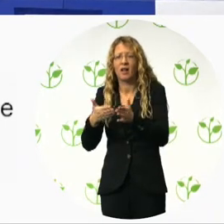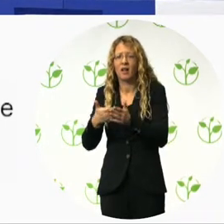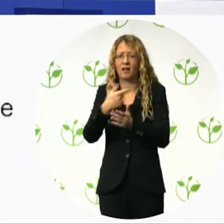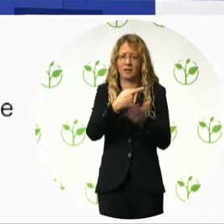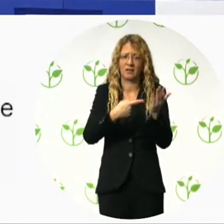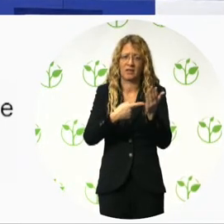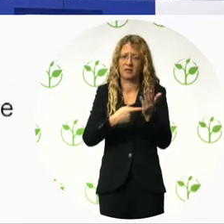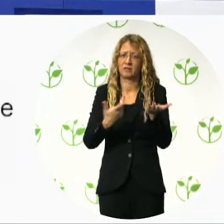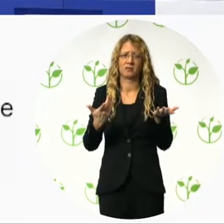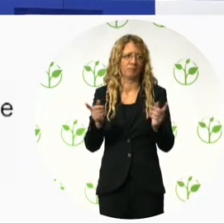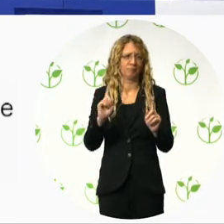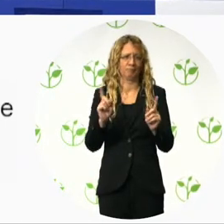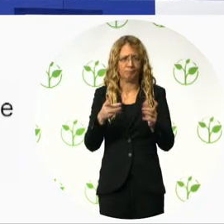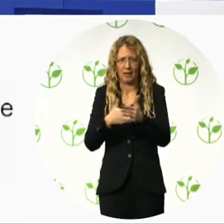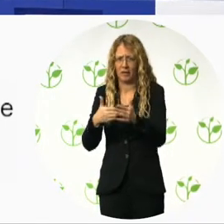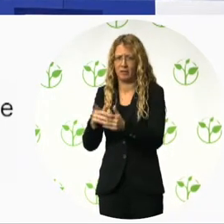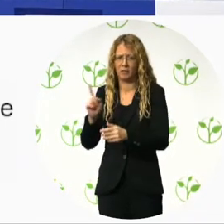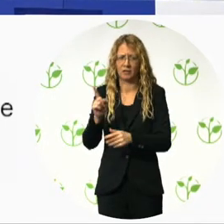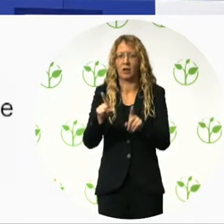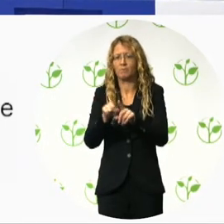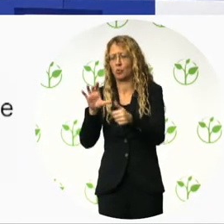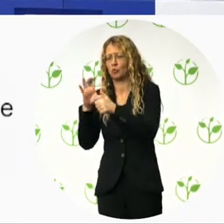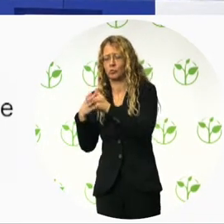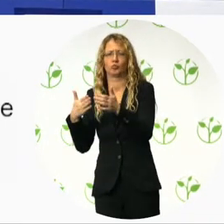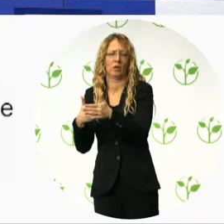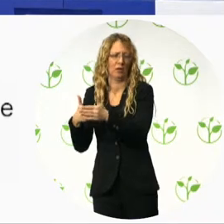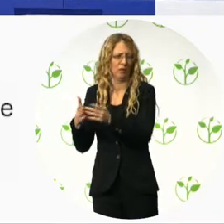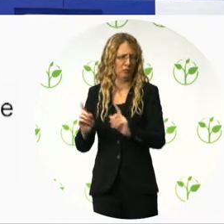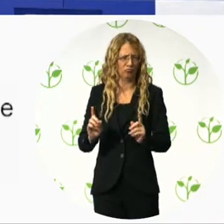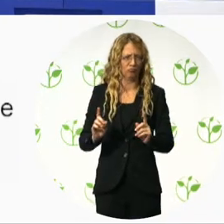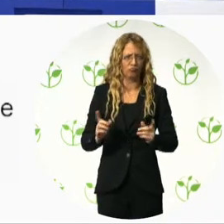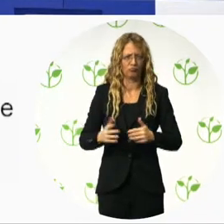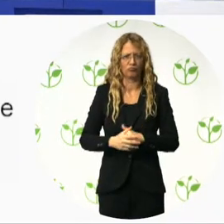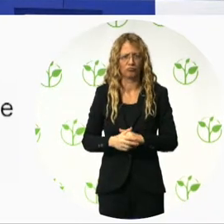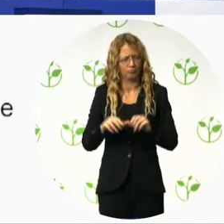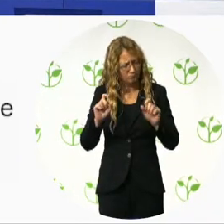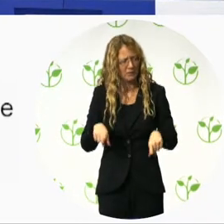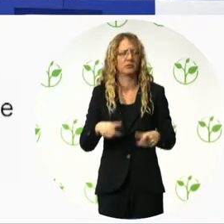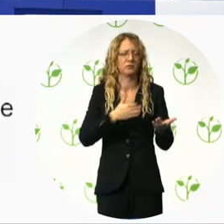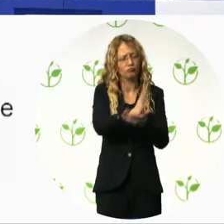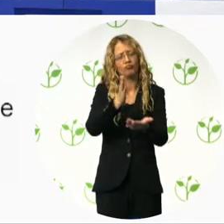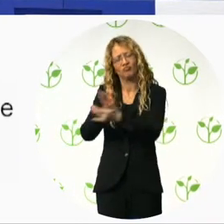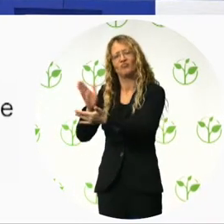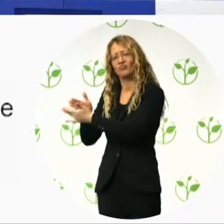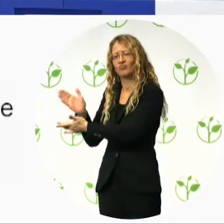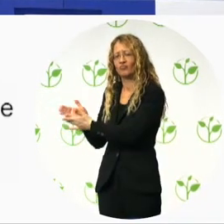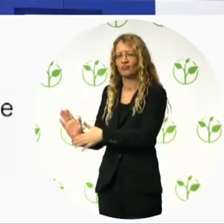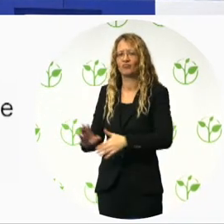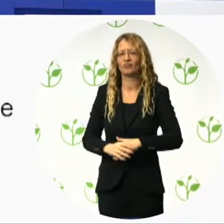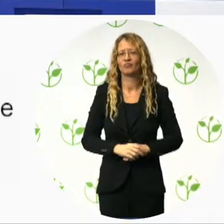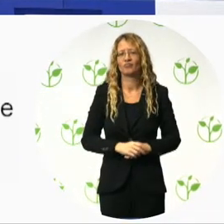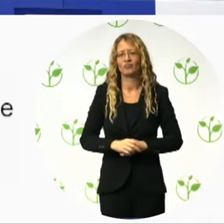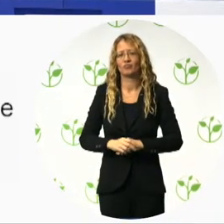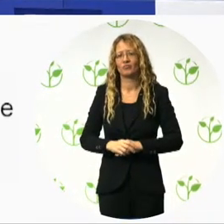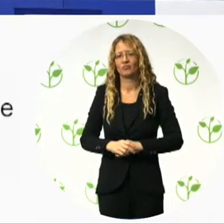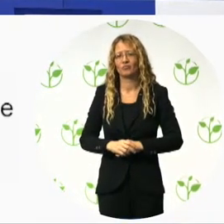companies. And that is why we grew up in this way, in this direction. So 90% of our revenues came from